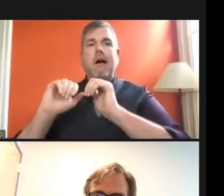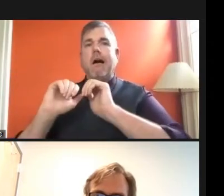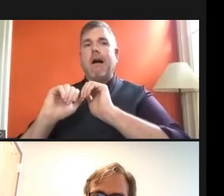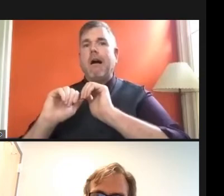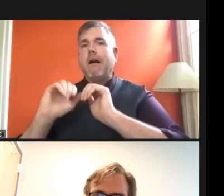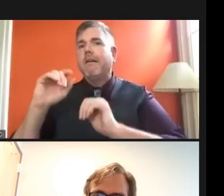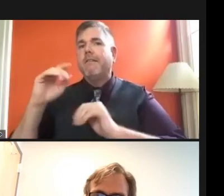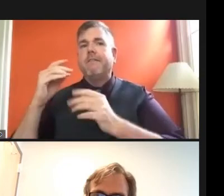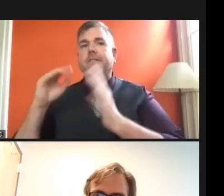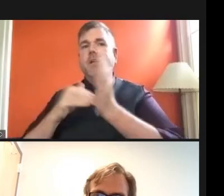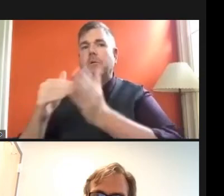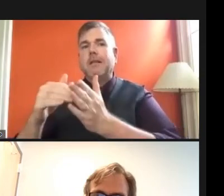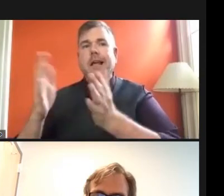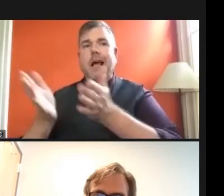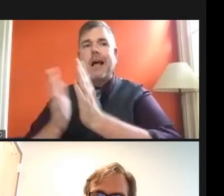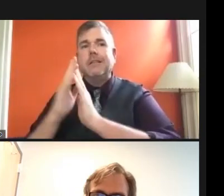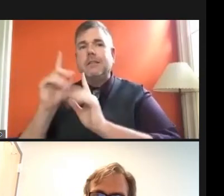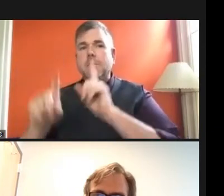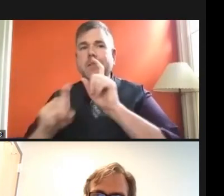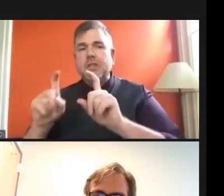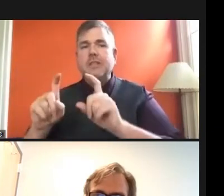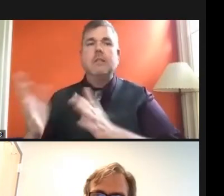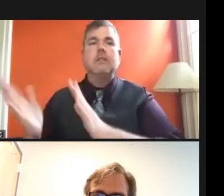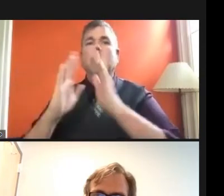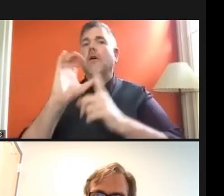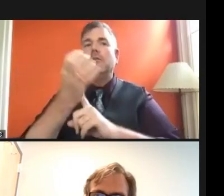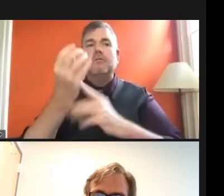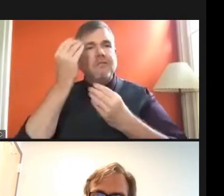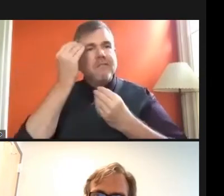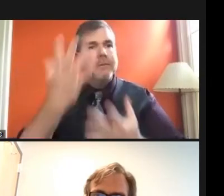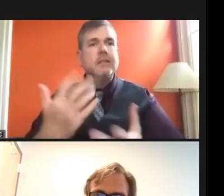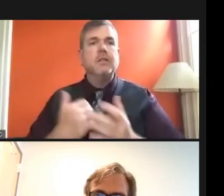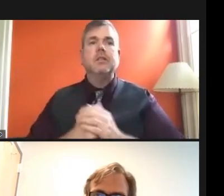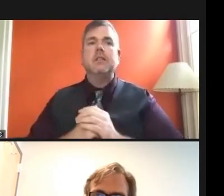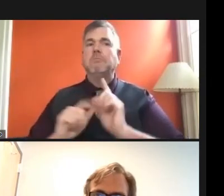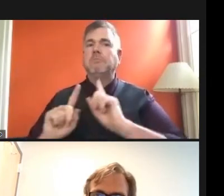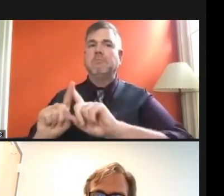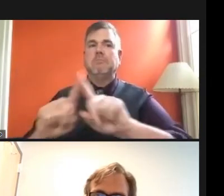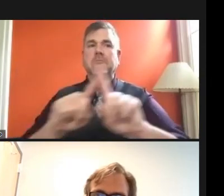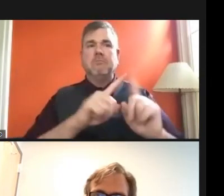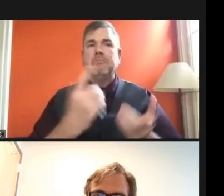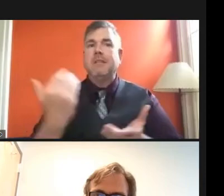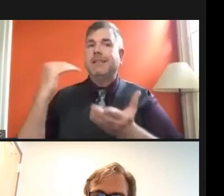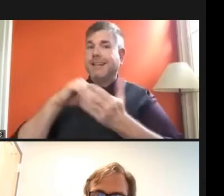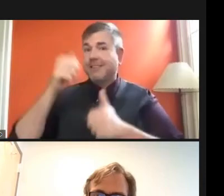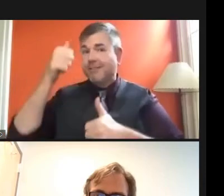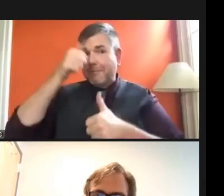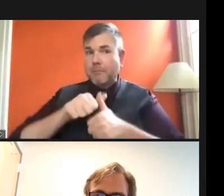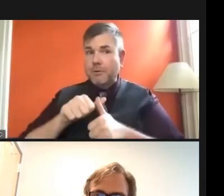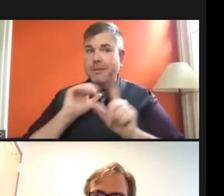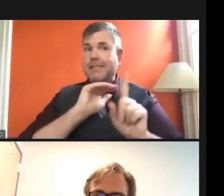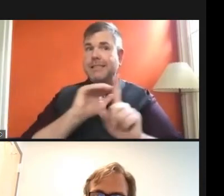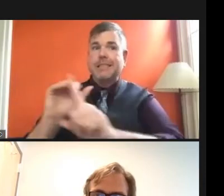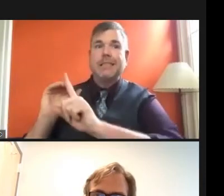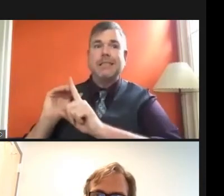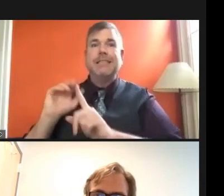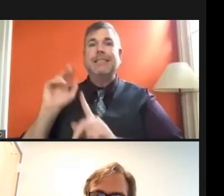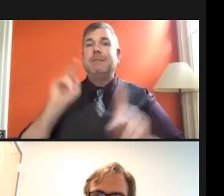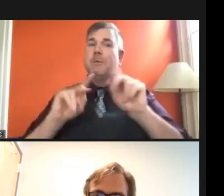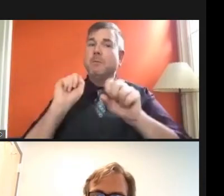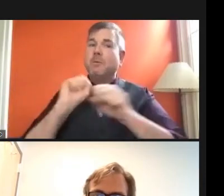want to double down on that. These are our service providers. These are people that are every day providing services in Marin. And it's